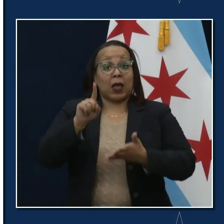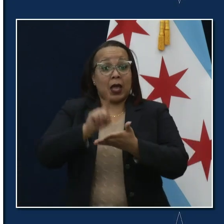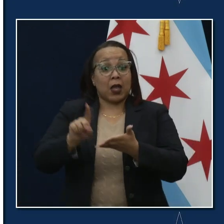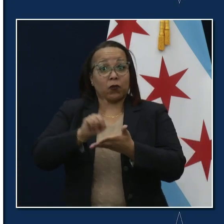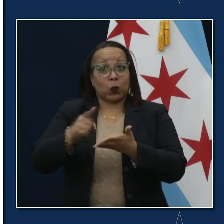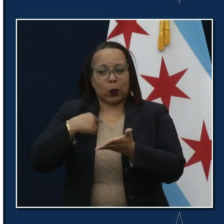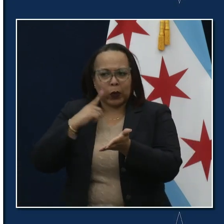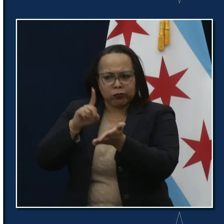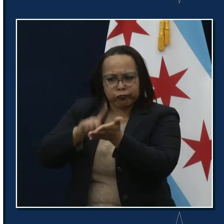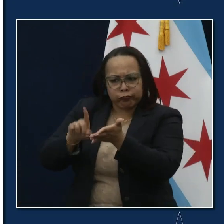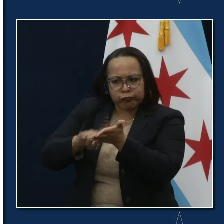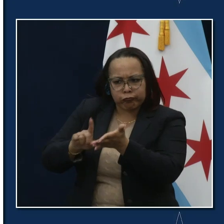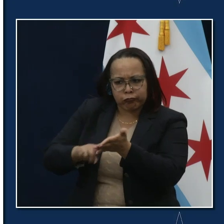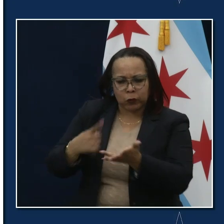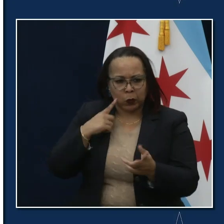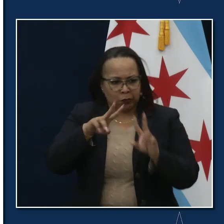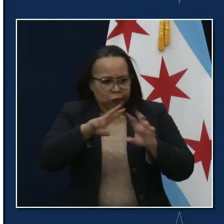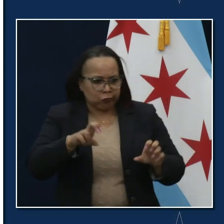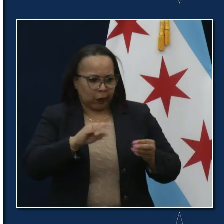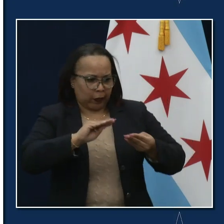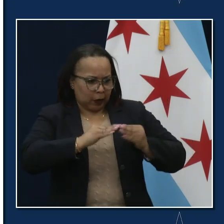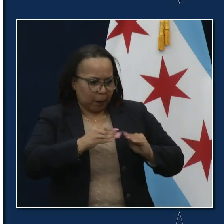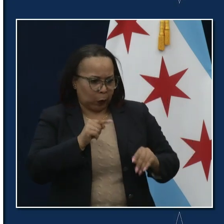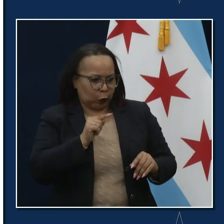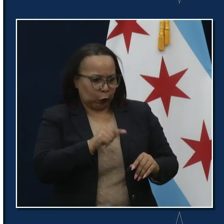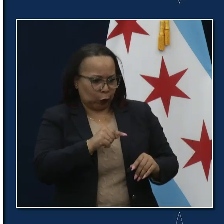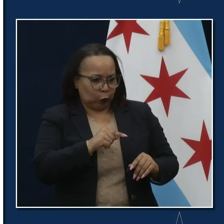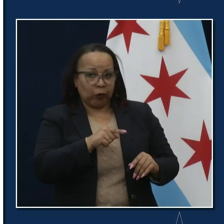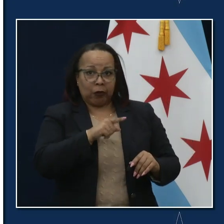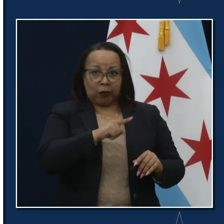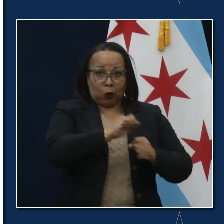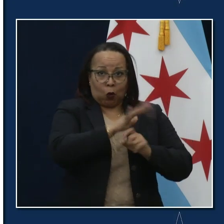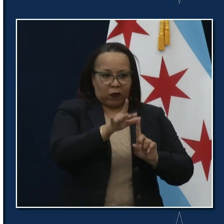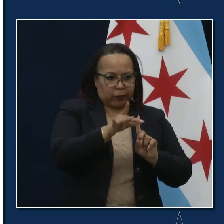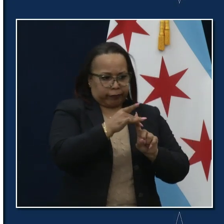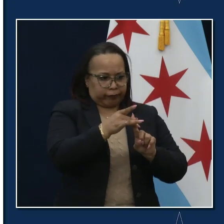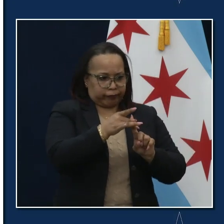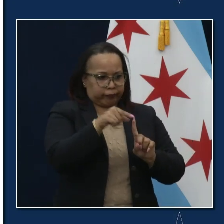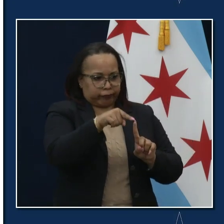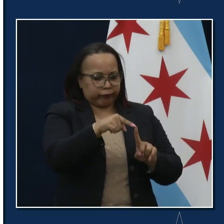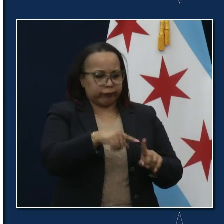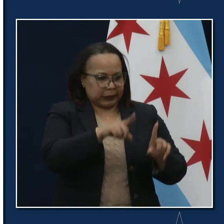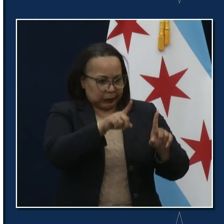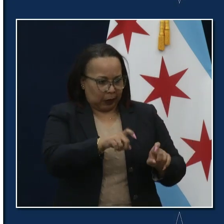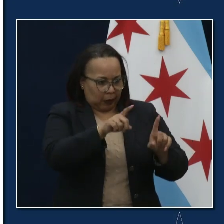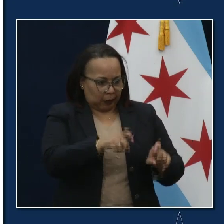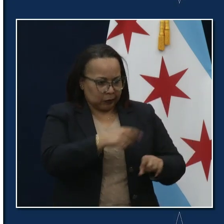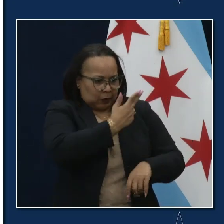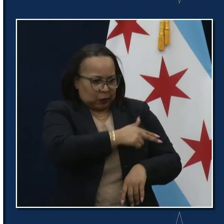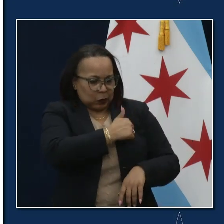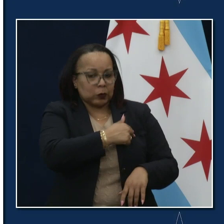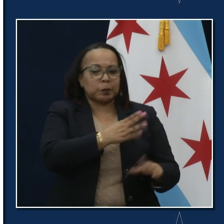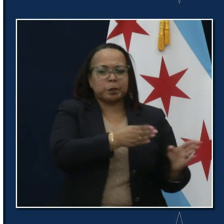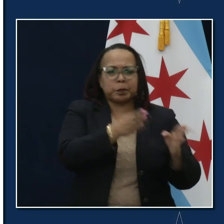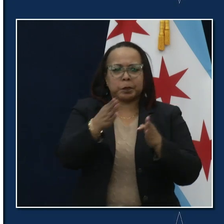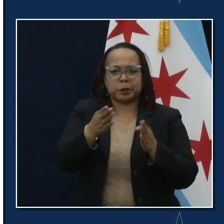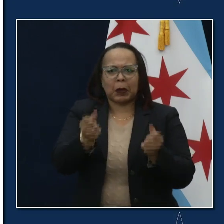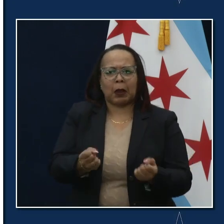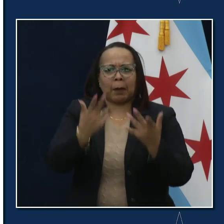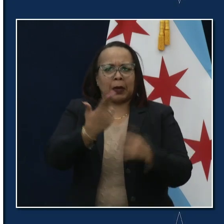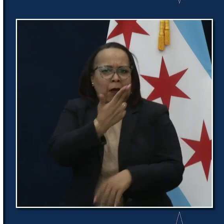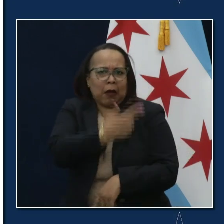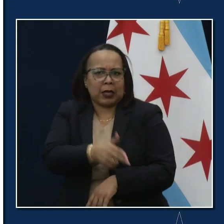week with a combination of looking at the number of COVID cases diagnosed in laboratory and hospital settings, the number of